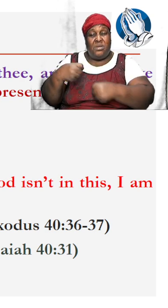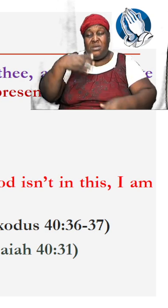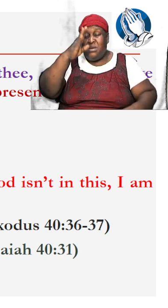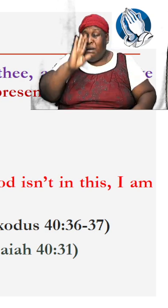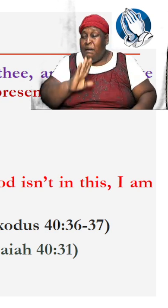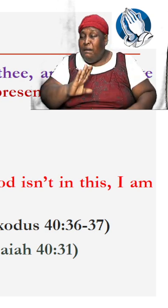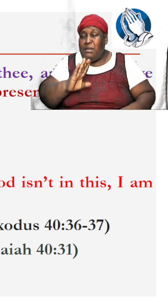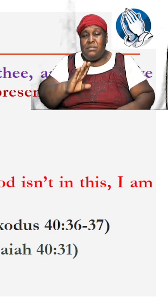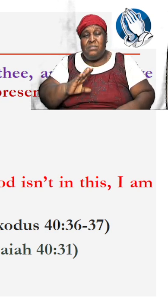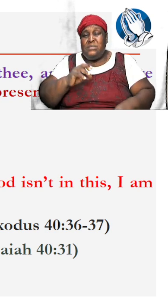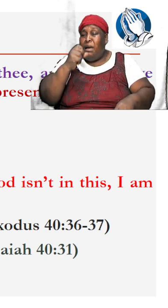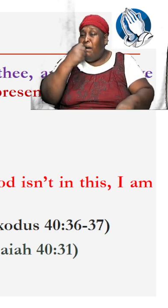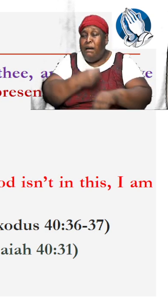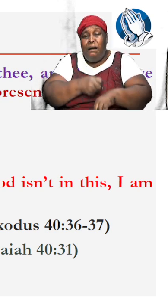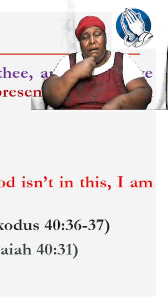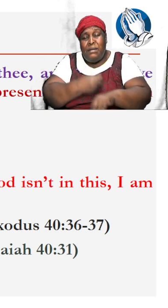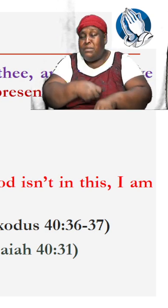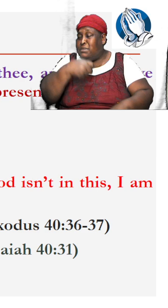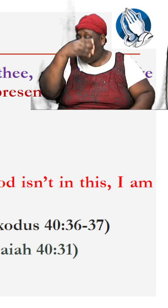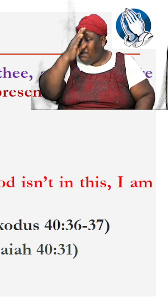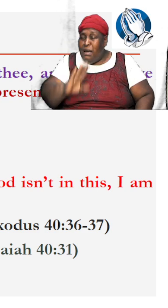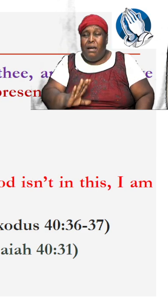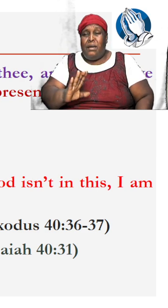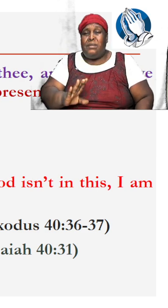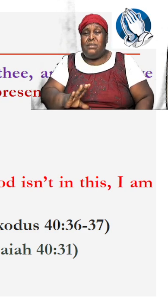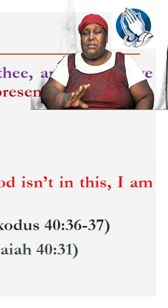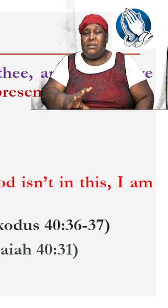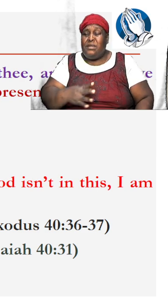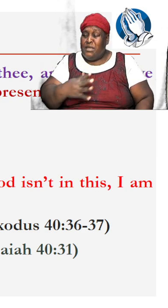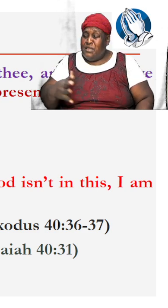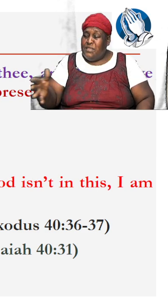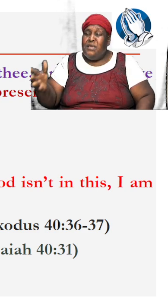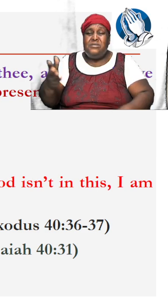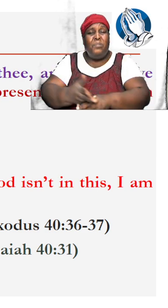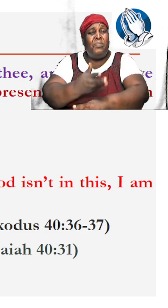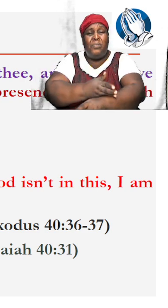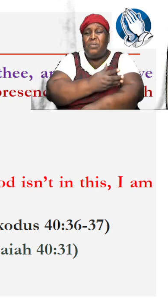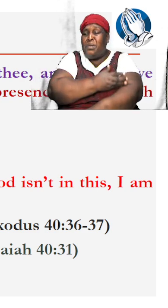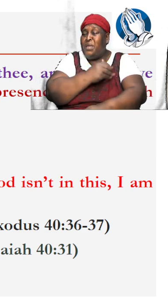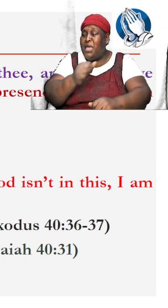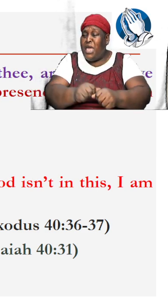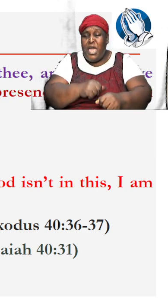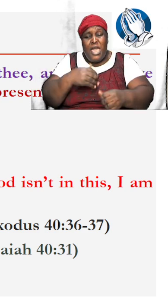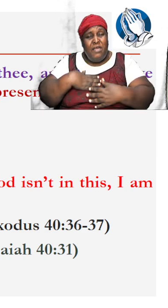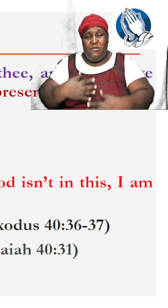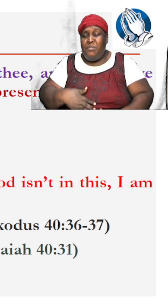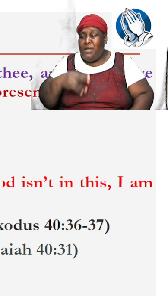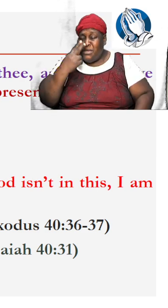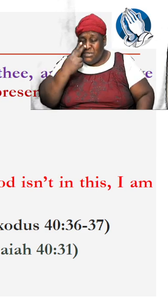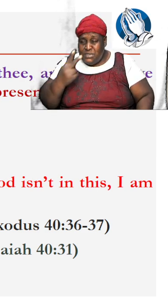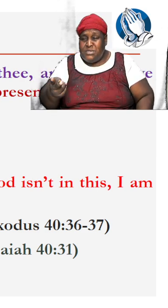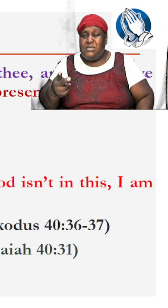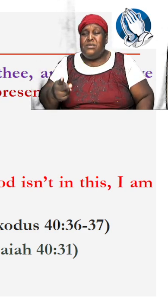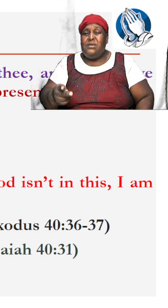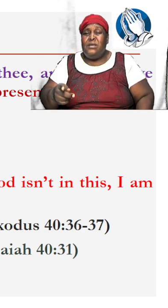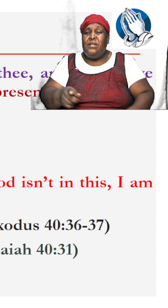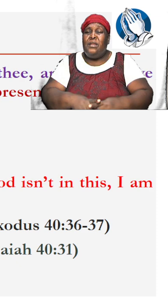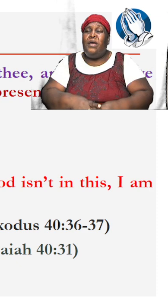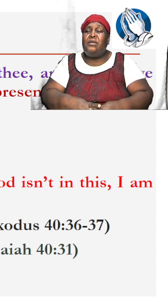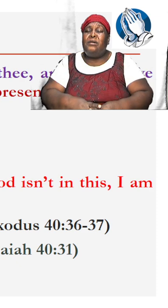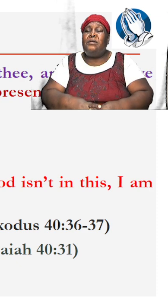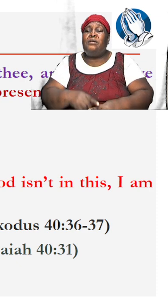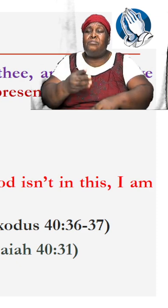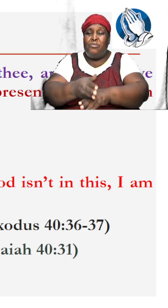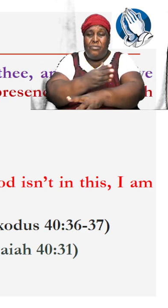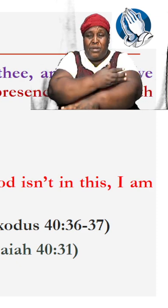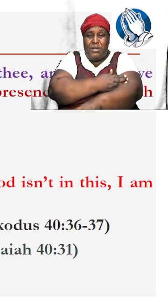hard. God, I know that things are progressive. Everybody seems that they're going ahead. But God, if you not going